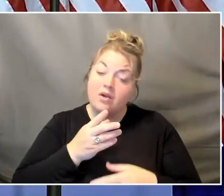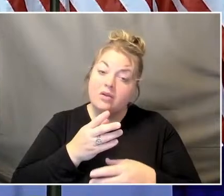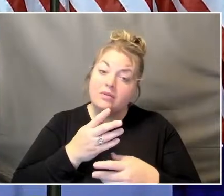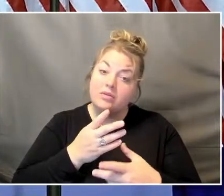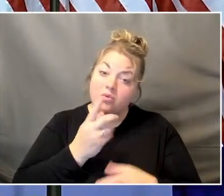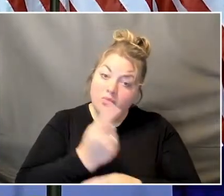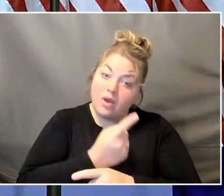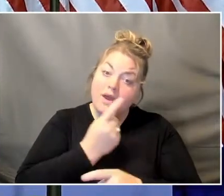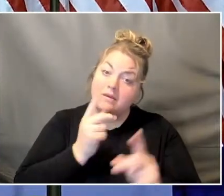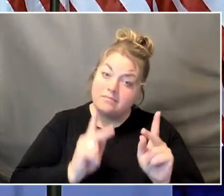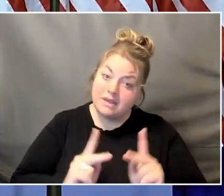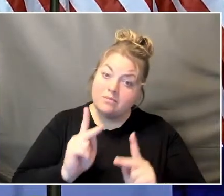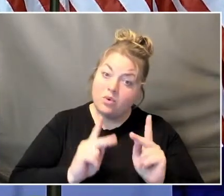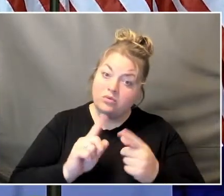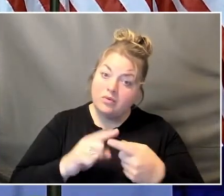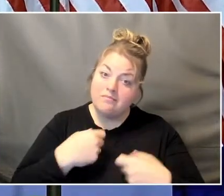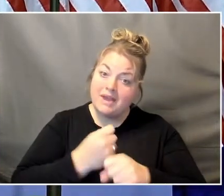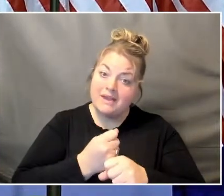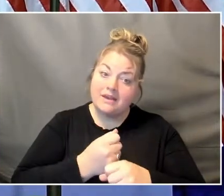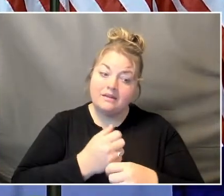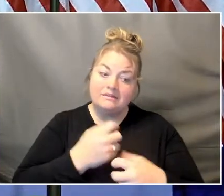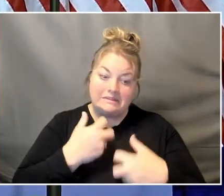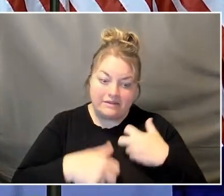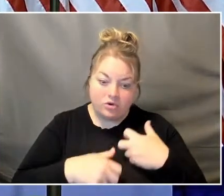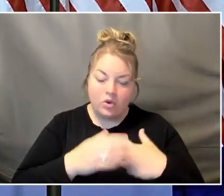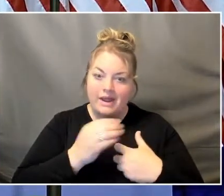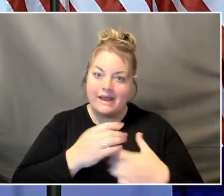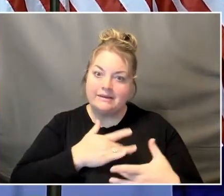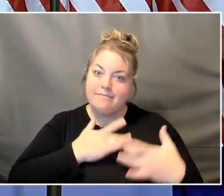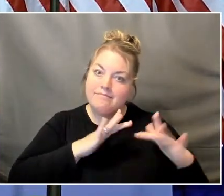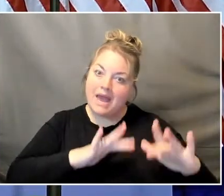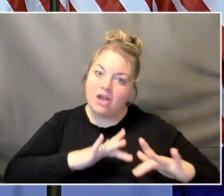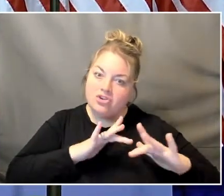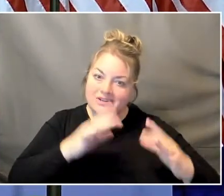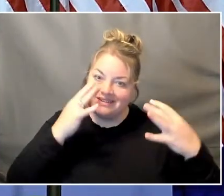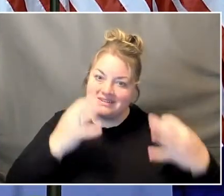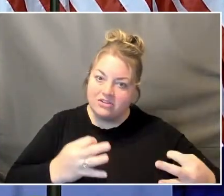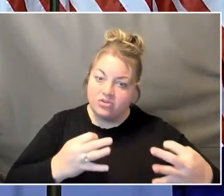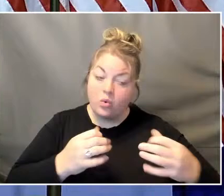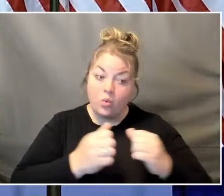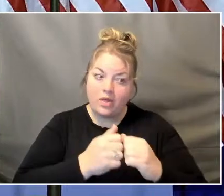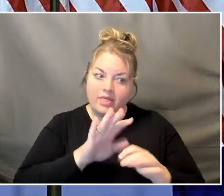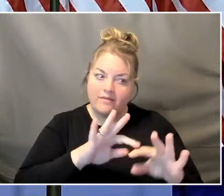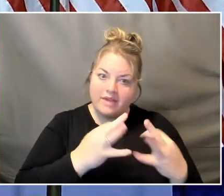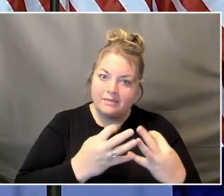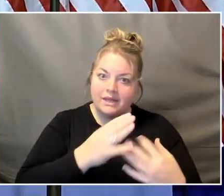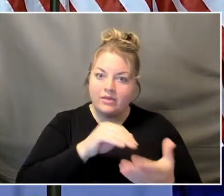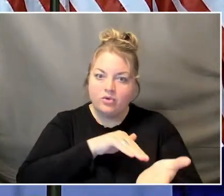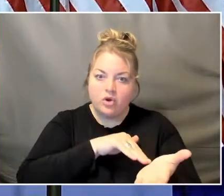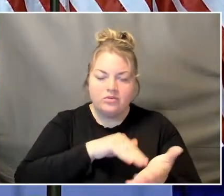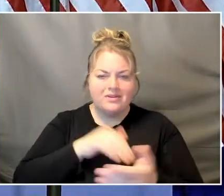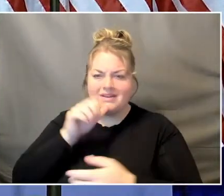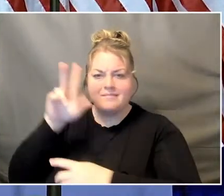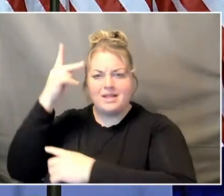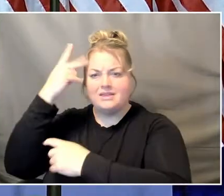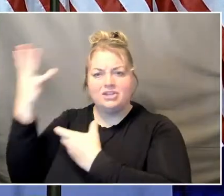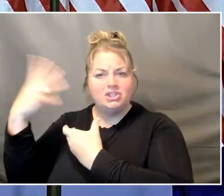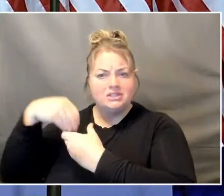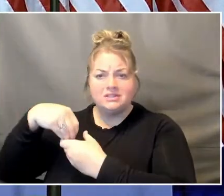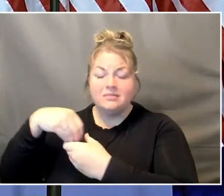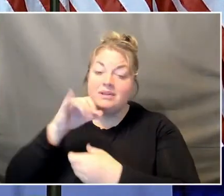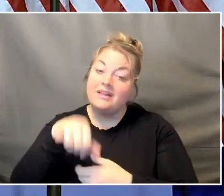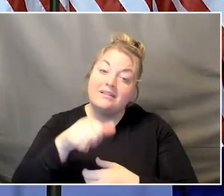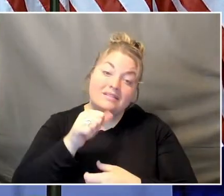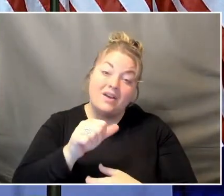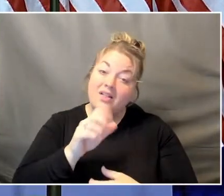for themselves, their families, with their doctors, not politicians. But that is not the reality facing women across our